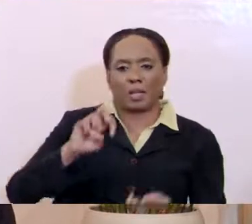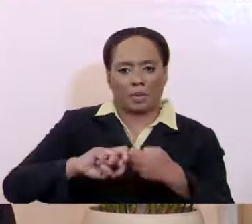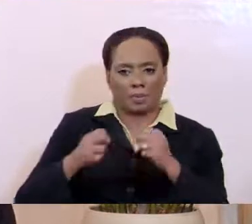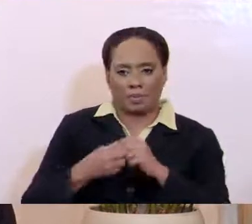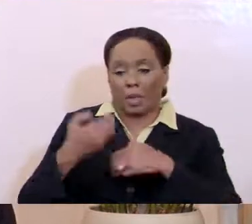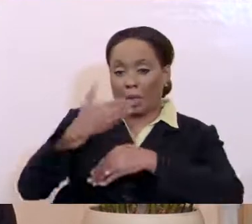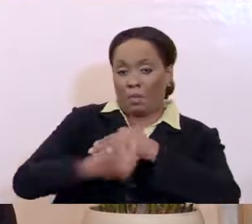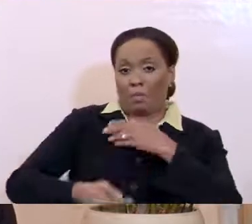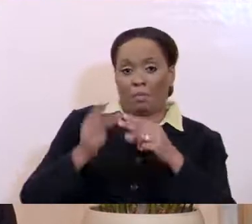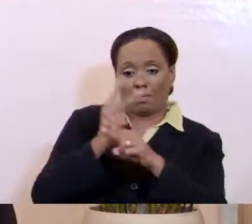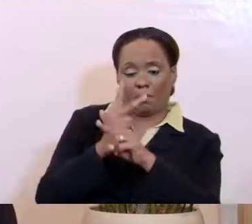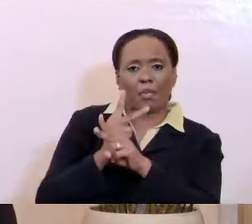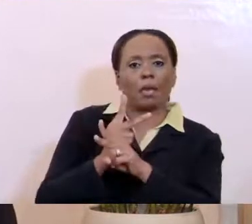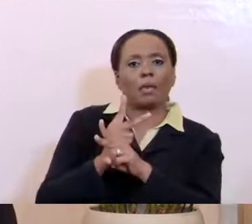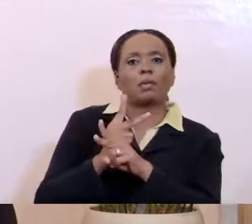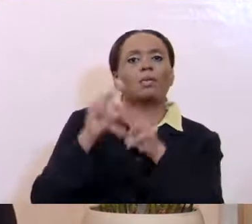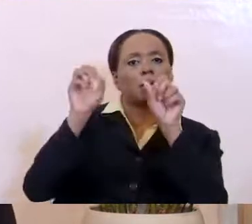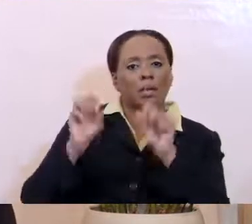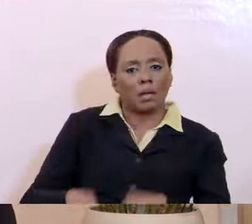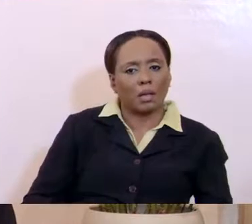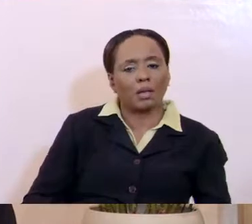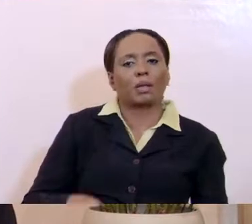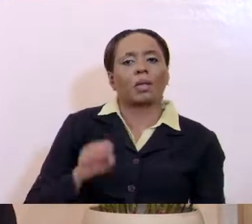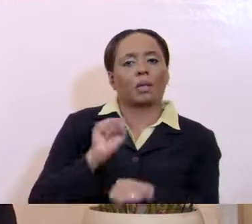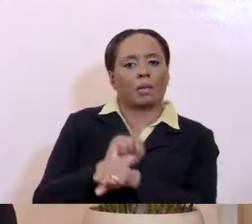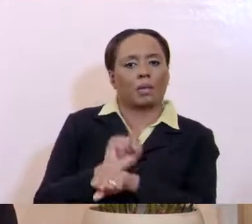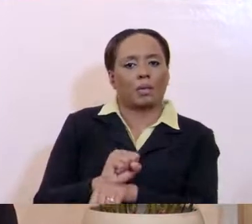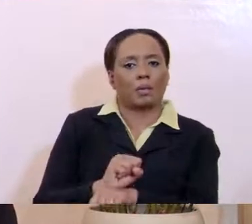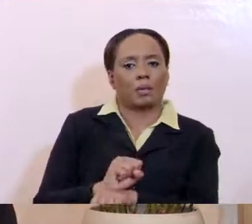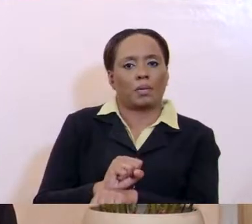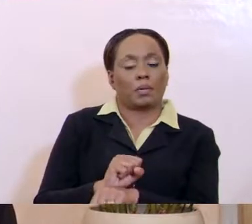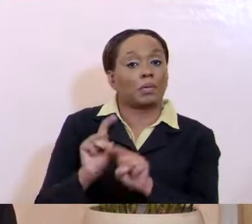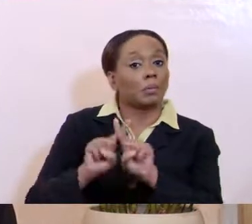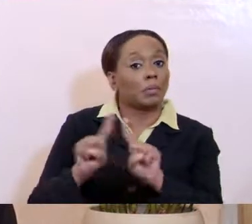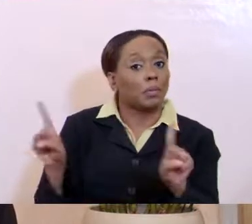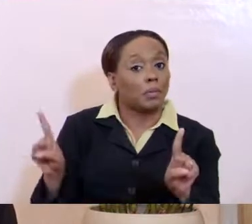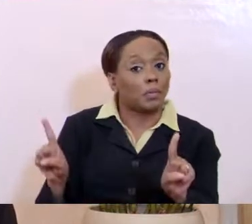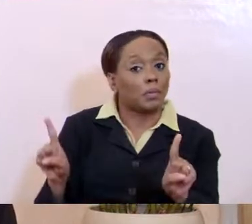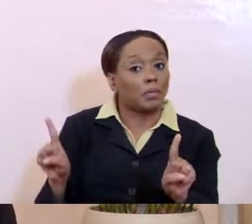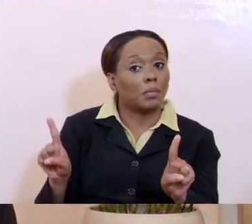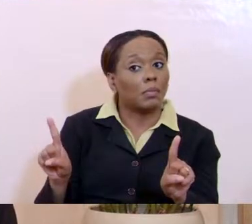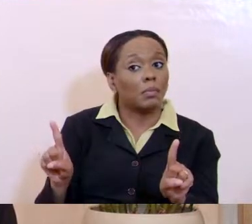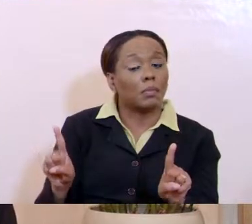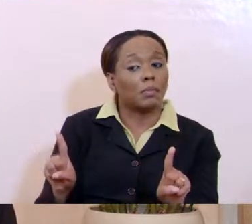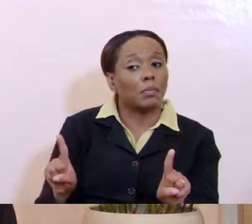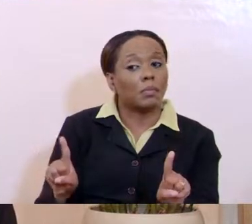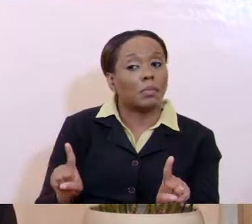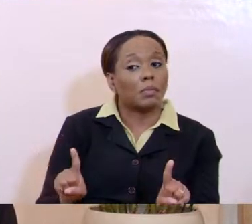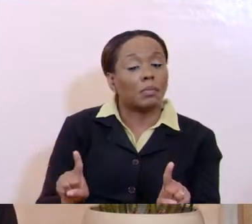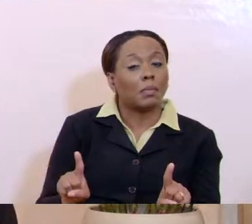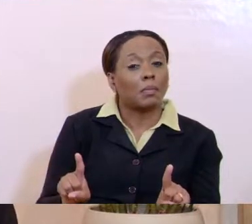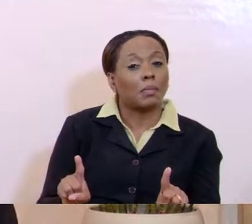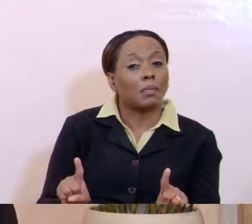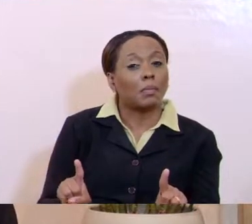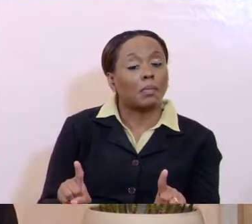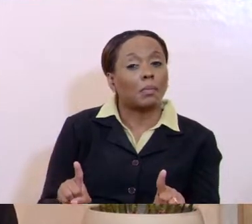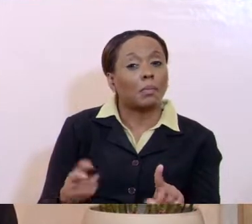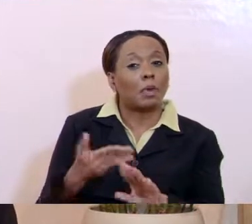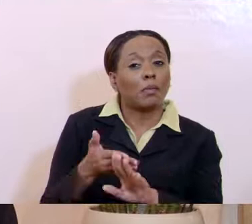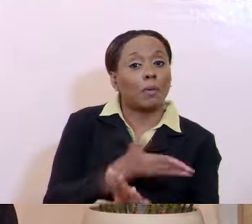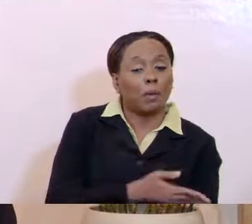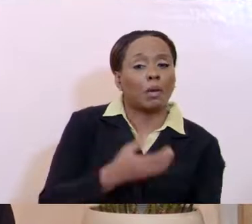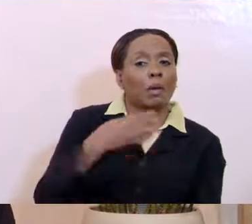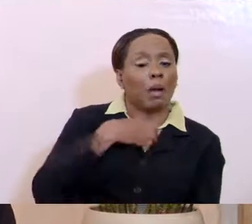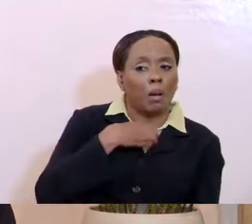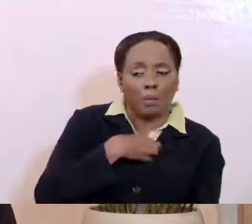Bread vans are going to be allowed to operate. But from the very outset, the complaint that was made had to do